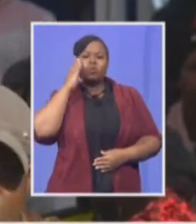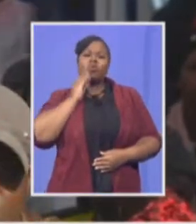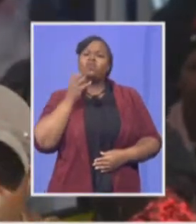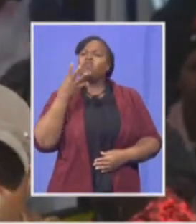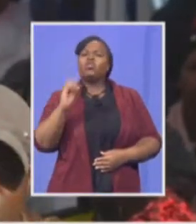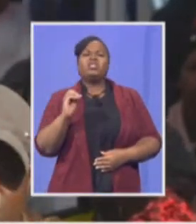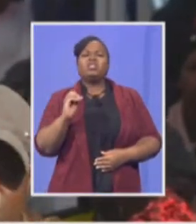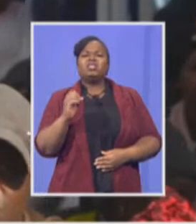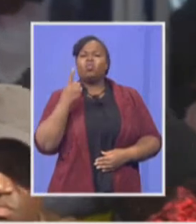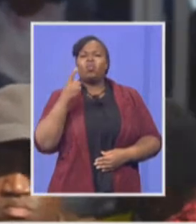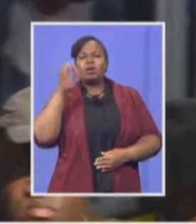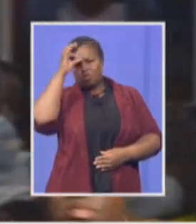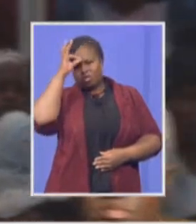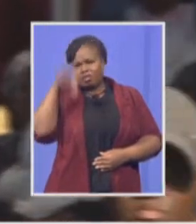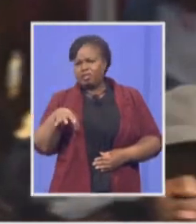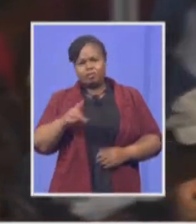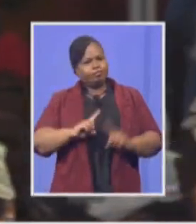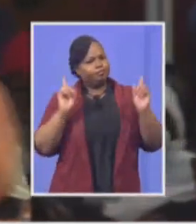1.